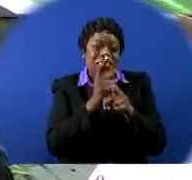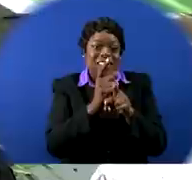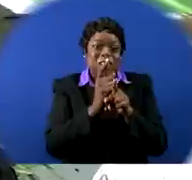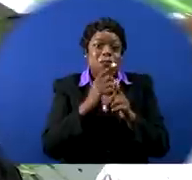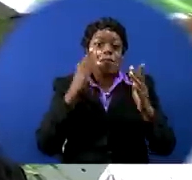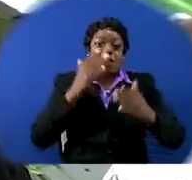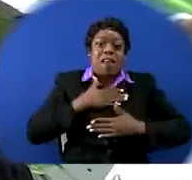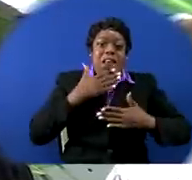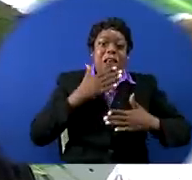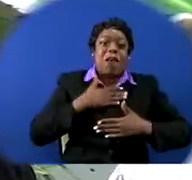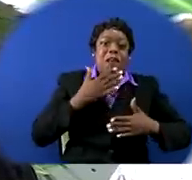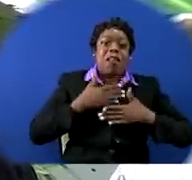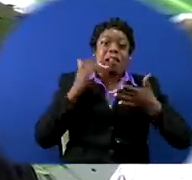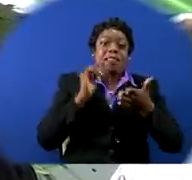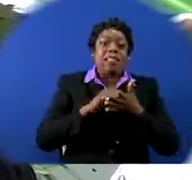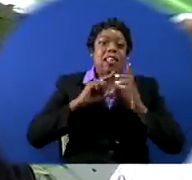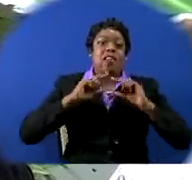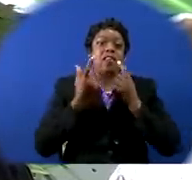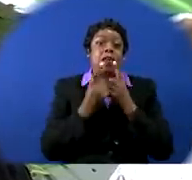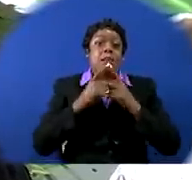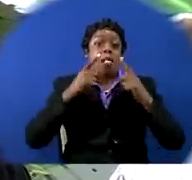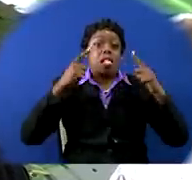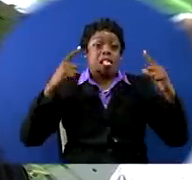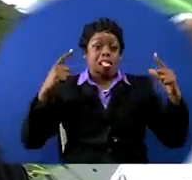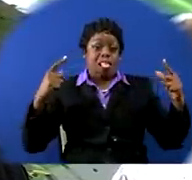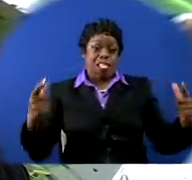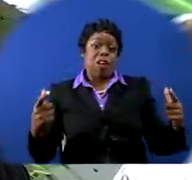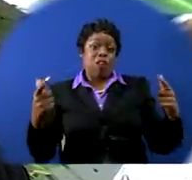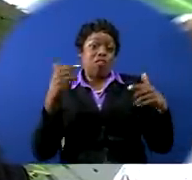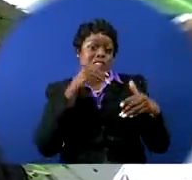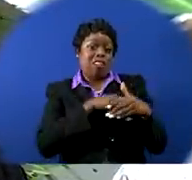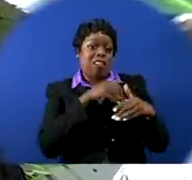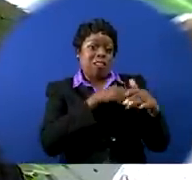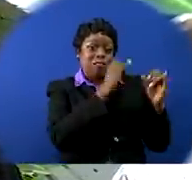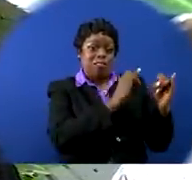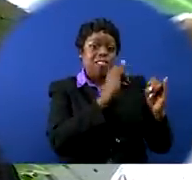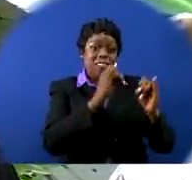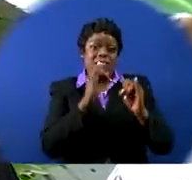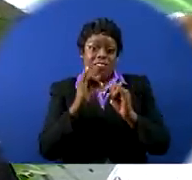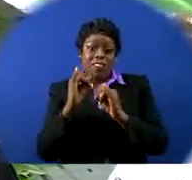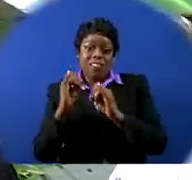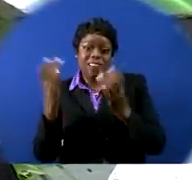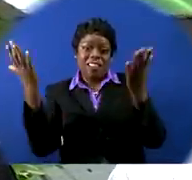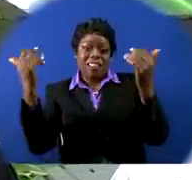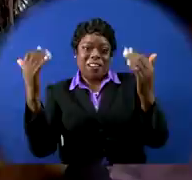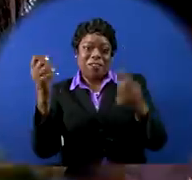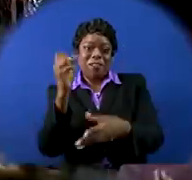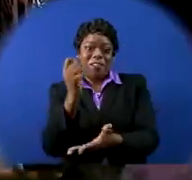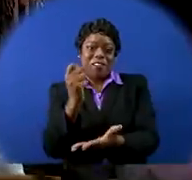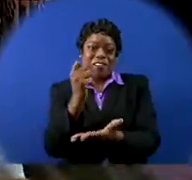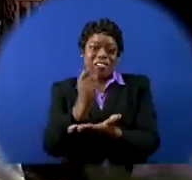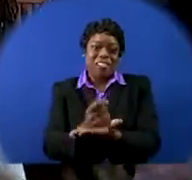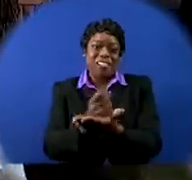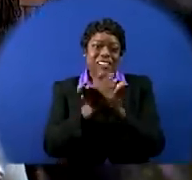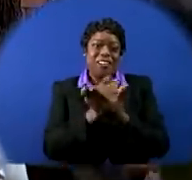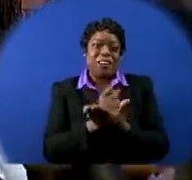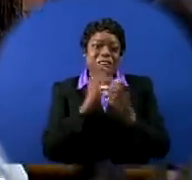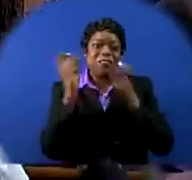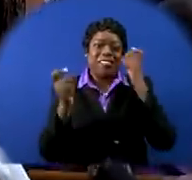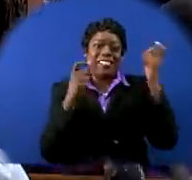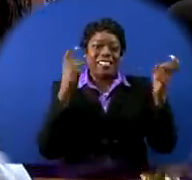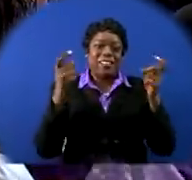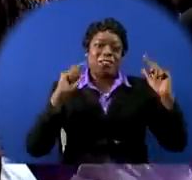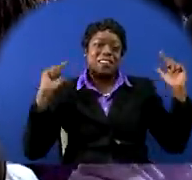are grateful that our family just got larger to include each one of you. Come on, church, celebrate with all of our family